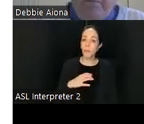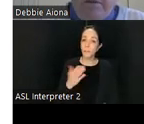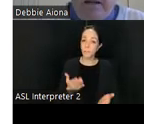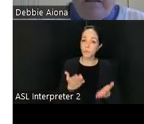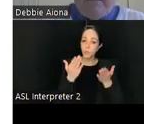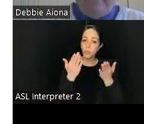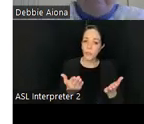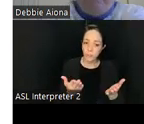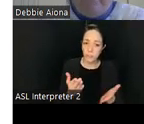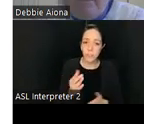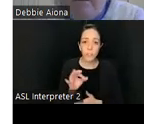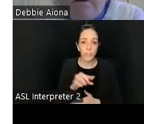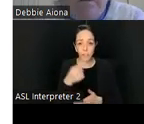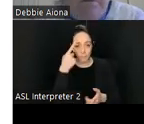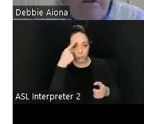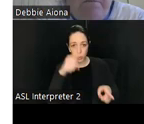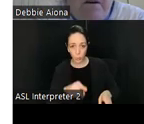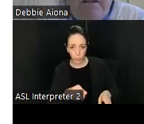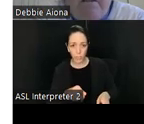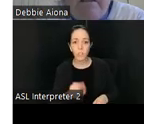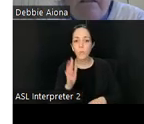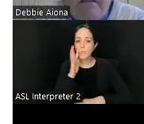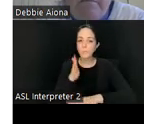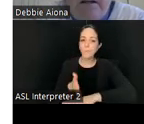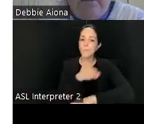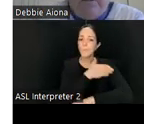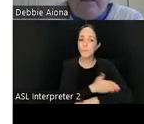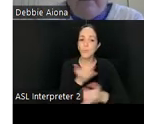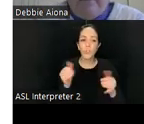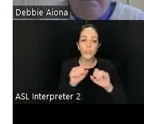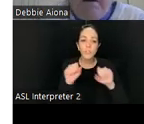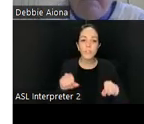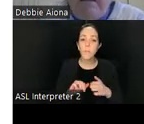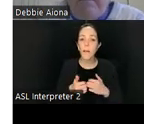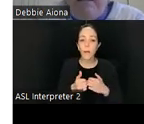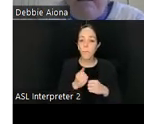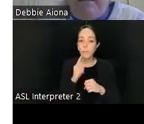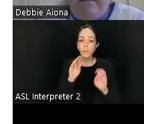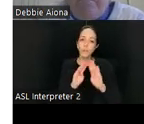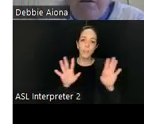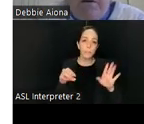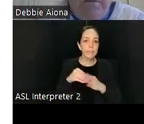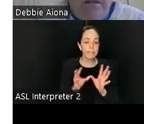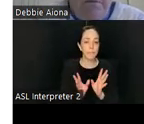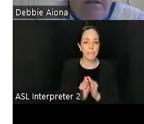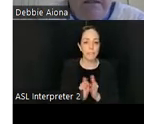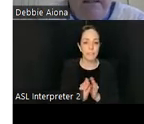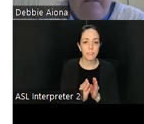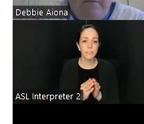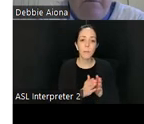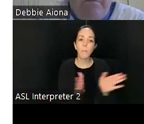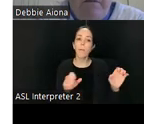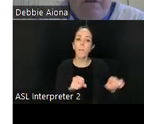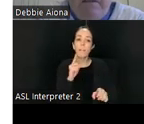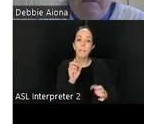if implemented, will improve upon the current system by ensuring transparency in meetings, public ability to